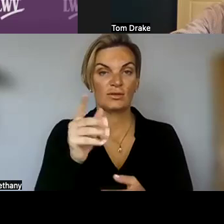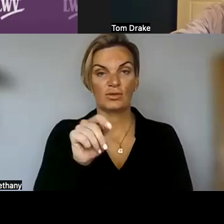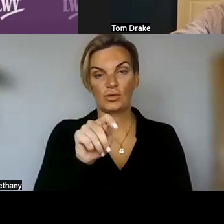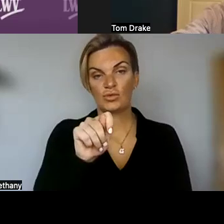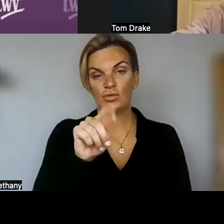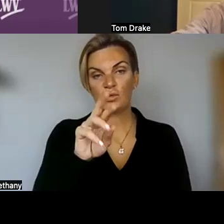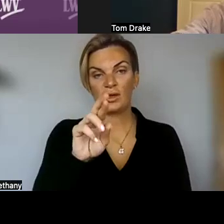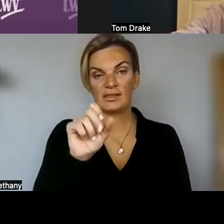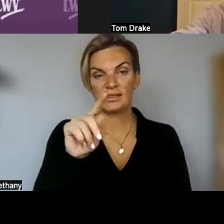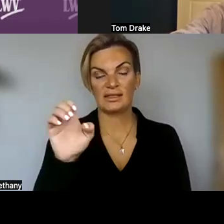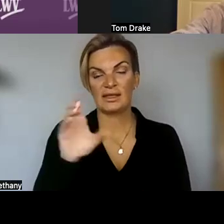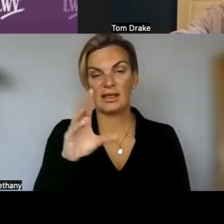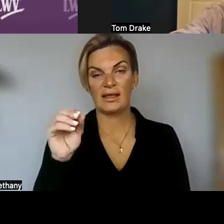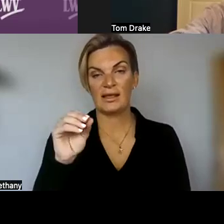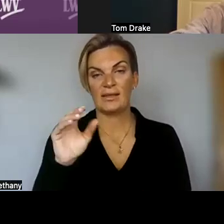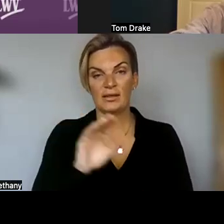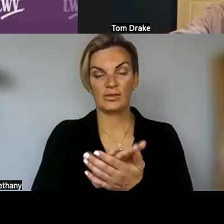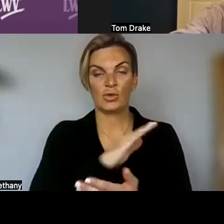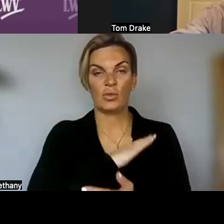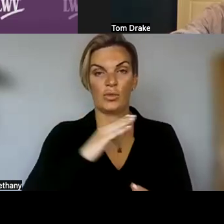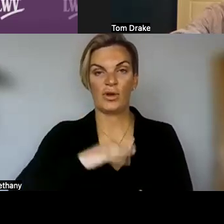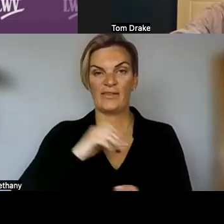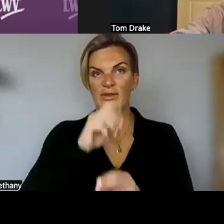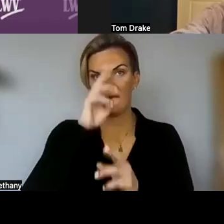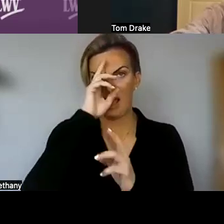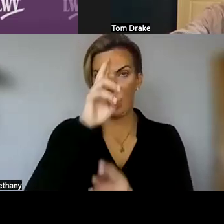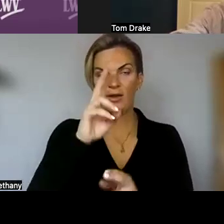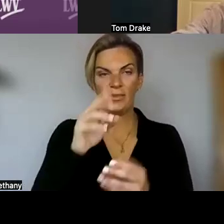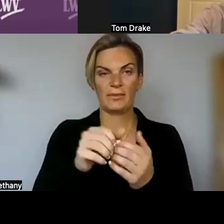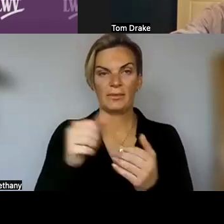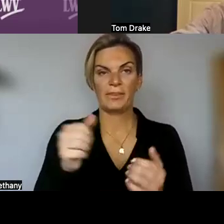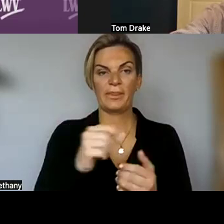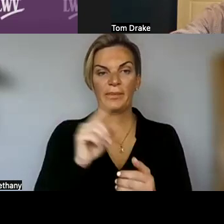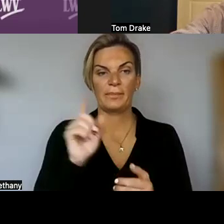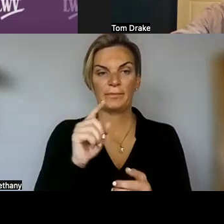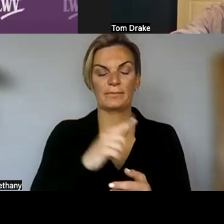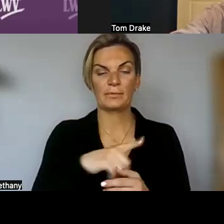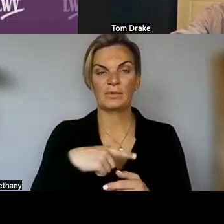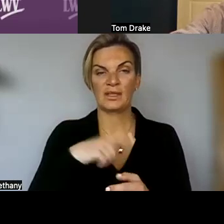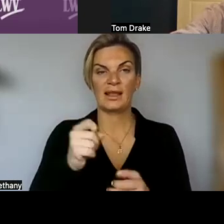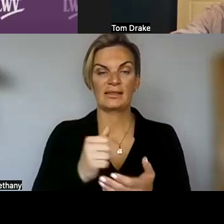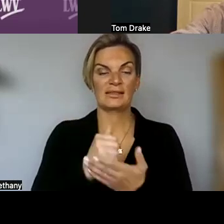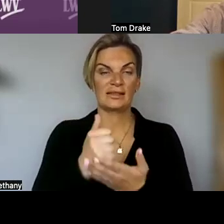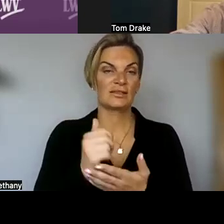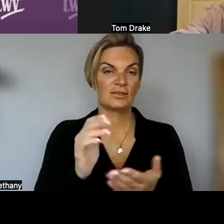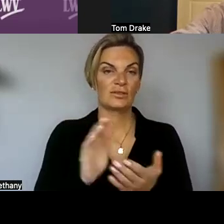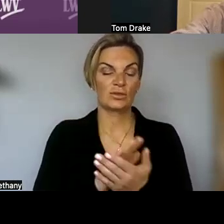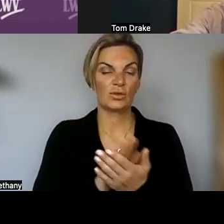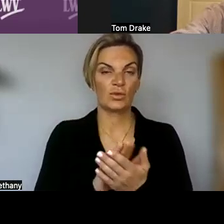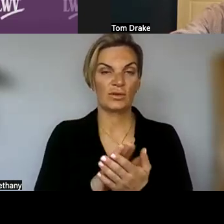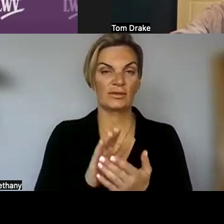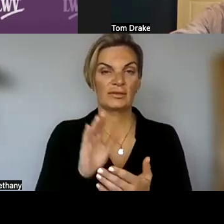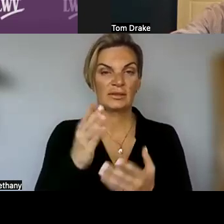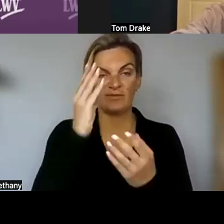boundaries between the village and the school board. Are there times where we can assist the schools with something, maybe getting information out to